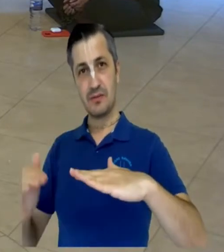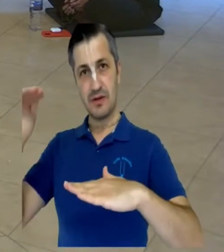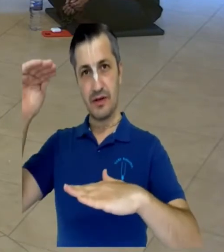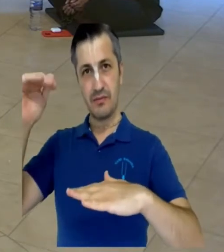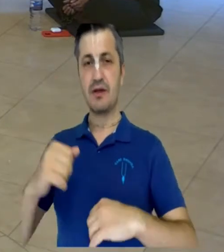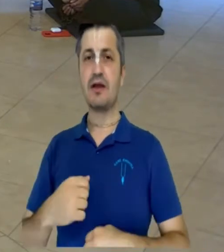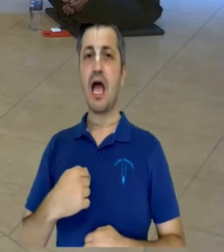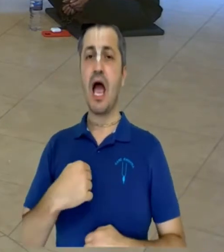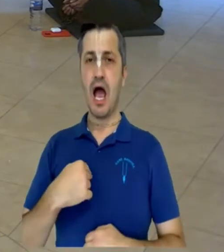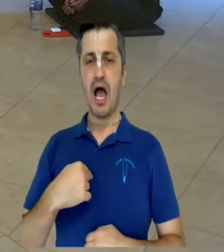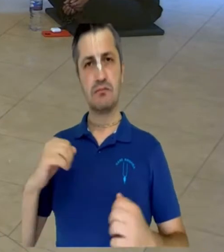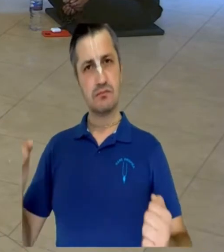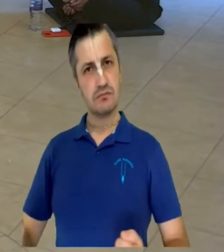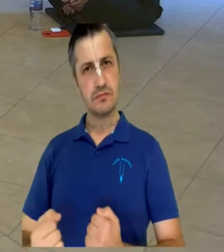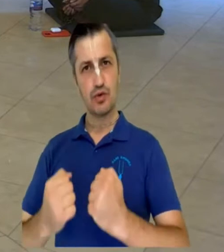I am celebrated